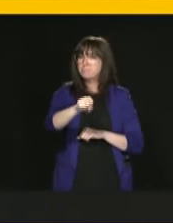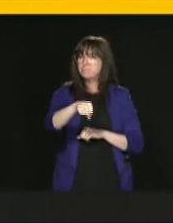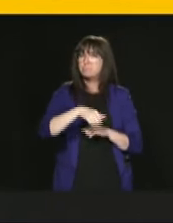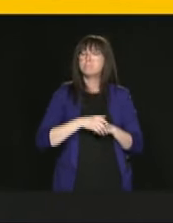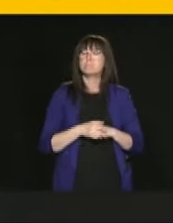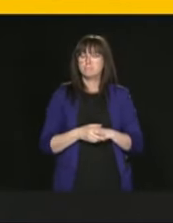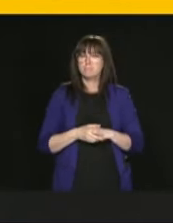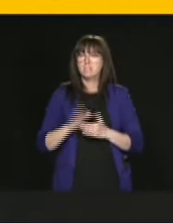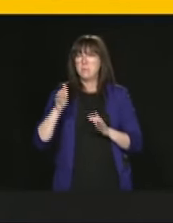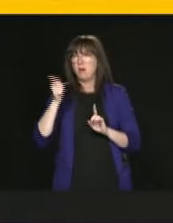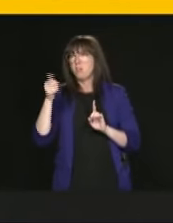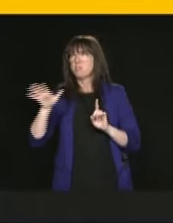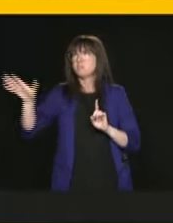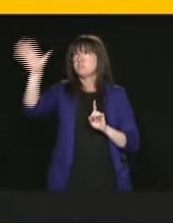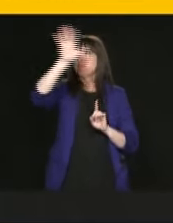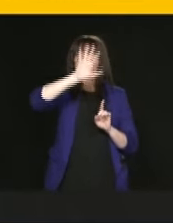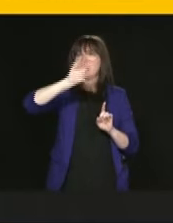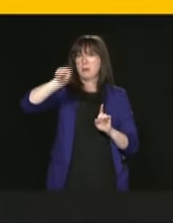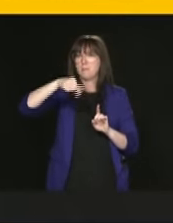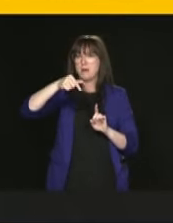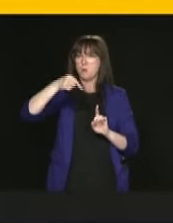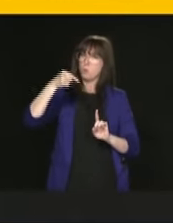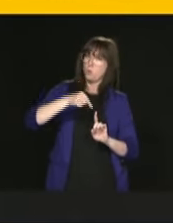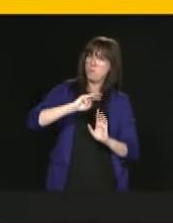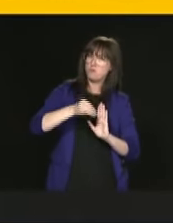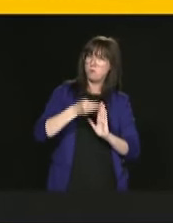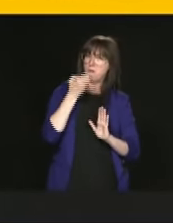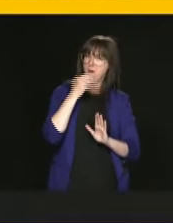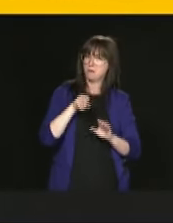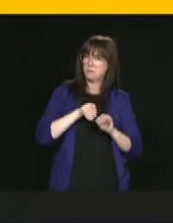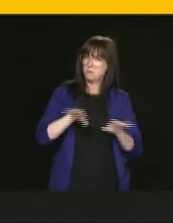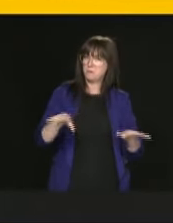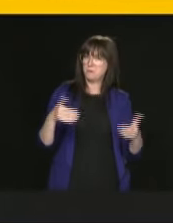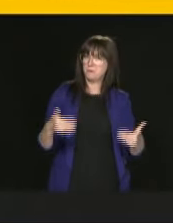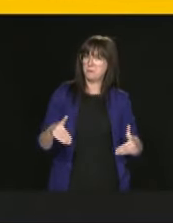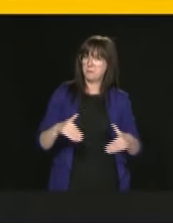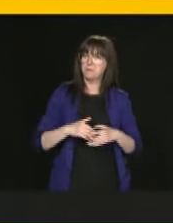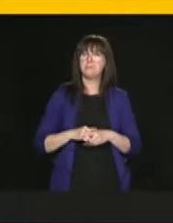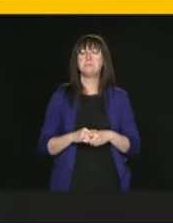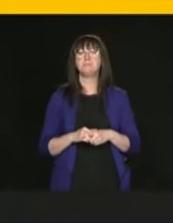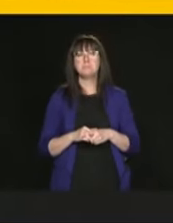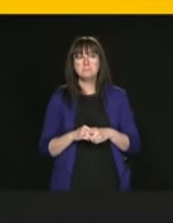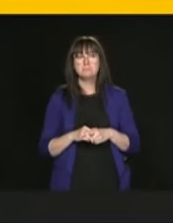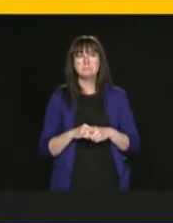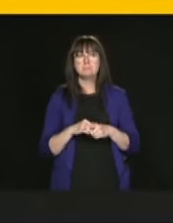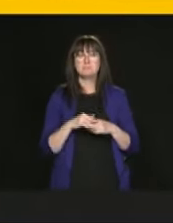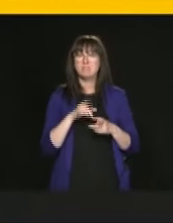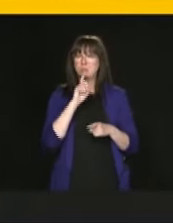It's quite complex, in fact. If